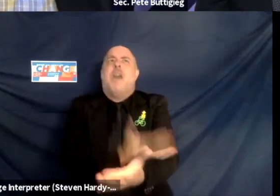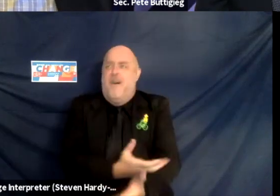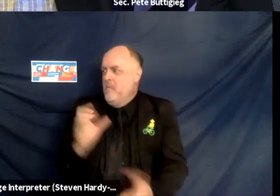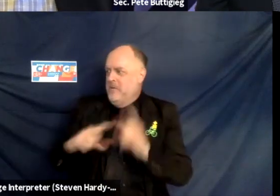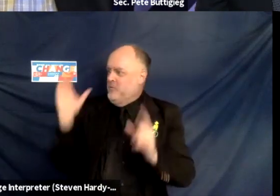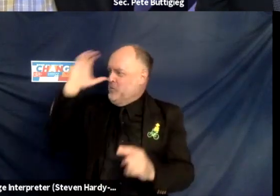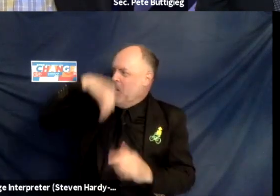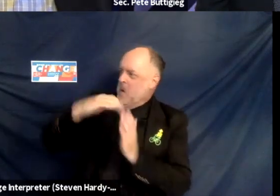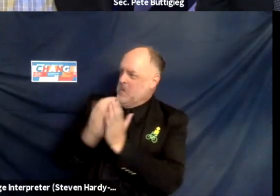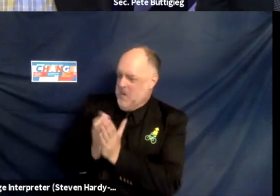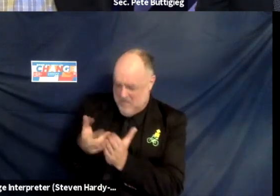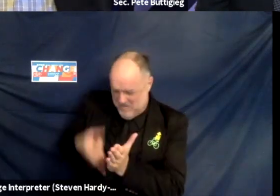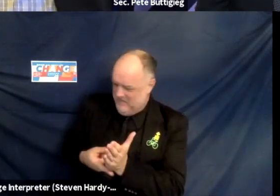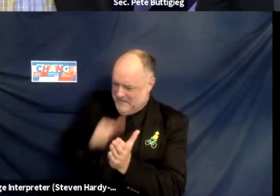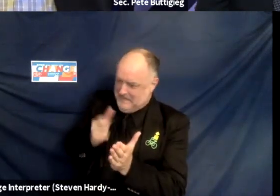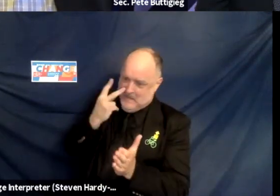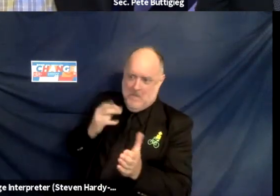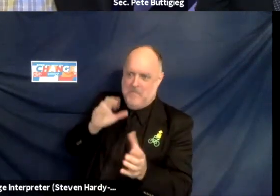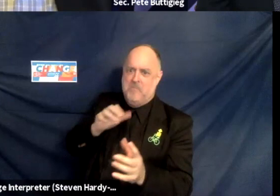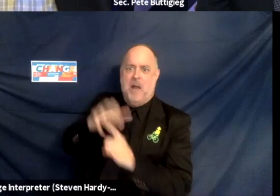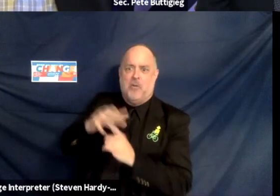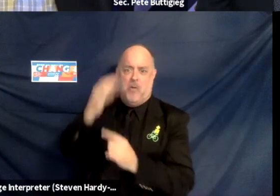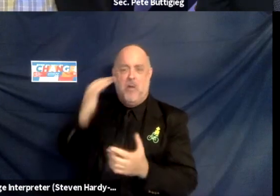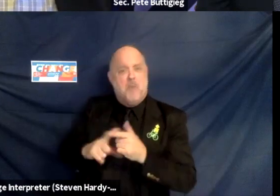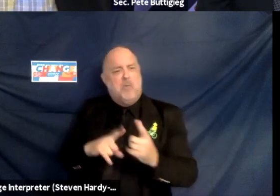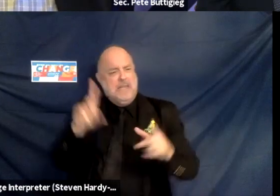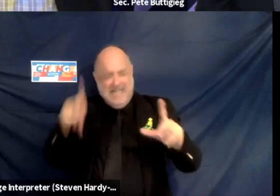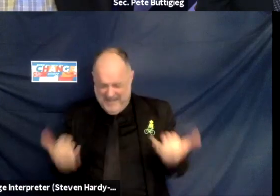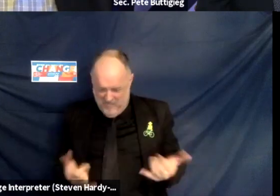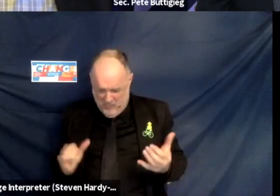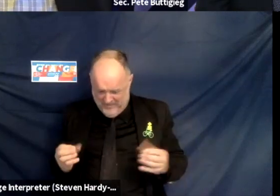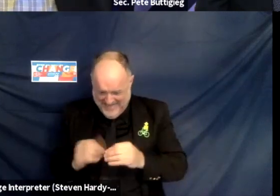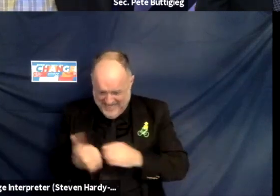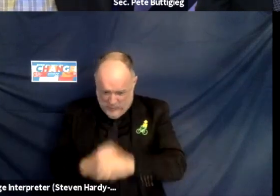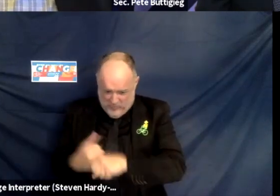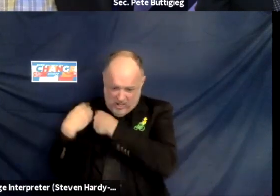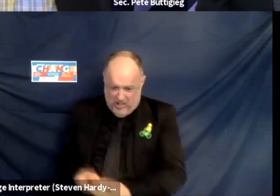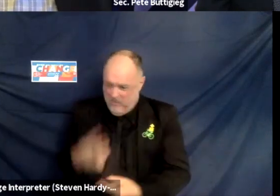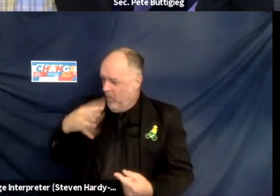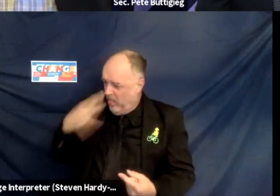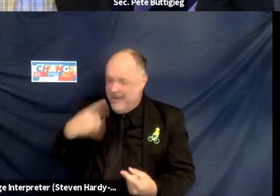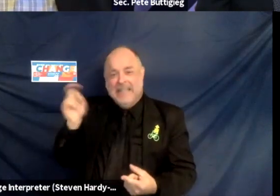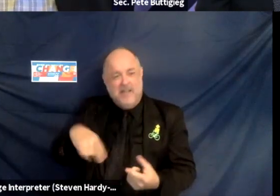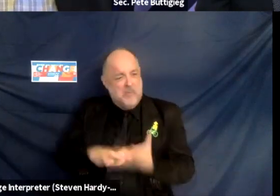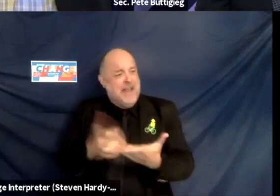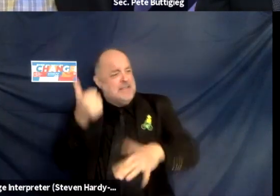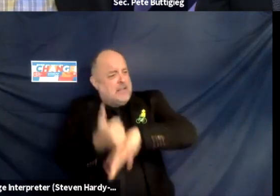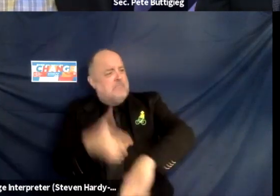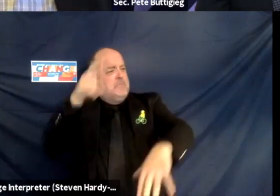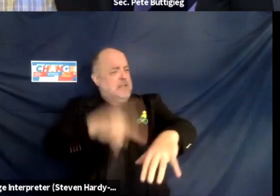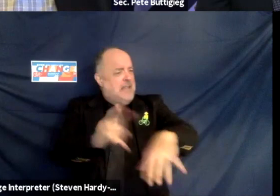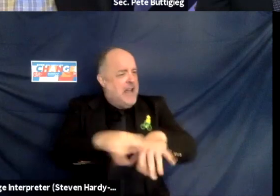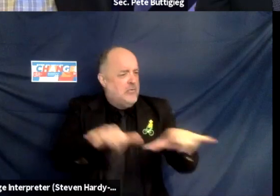document. And it's due for the most comprehensive update in more than a decade. And as you know, it sets national standards on traffic